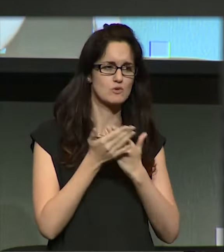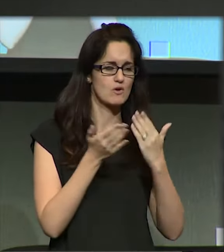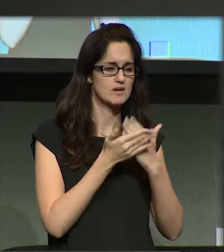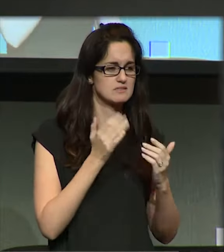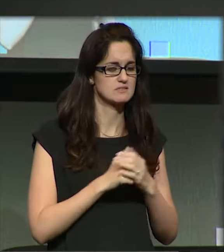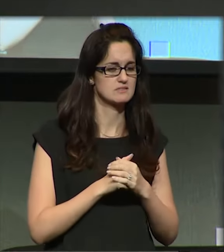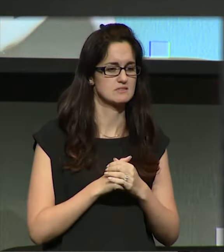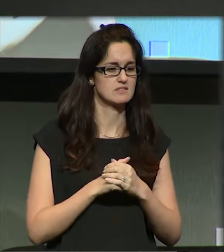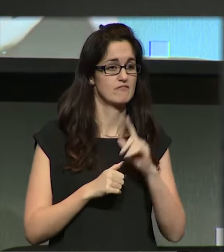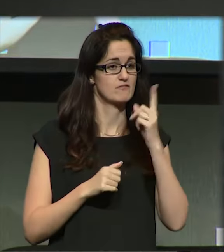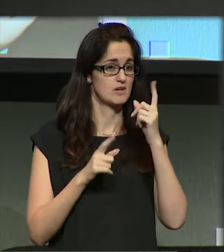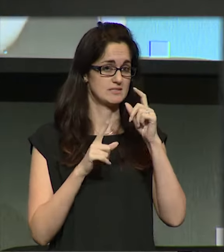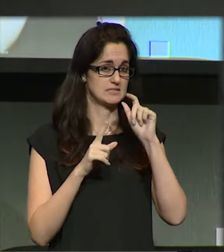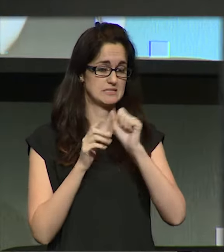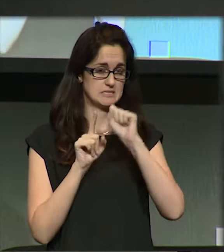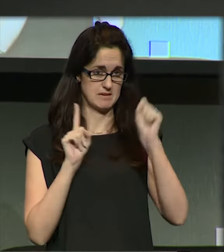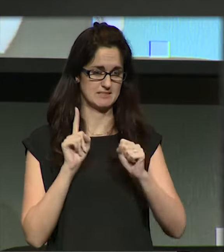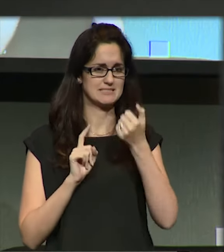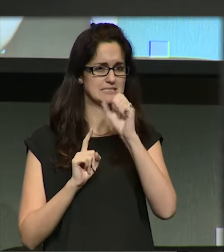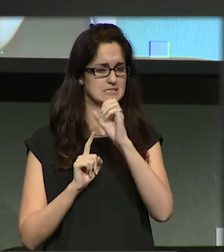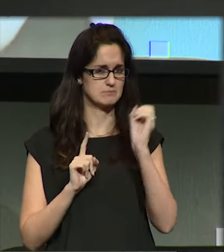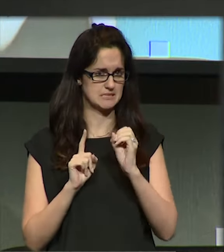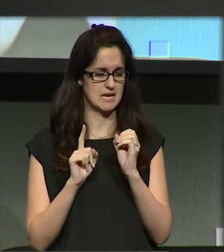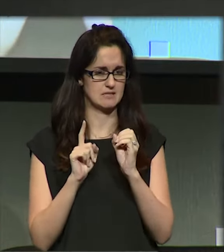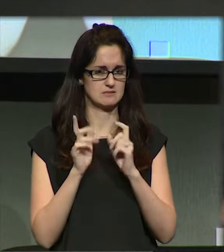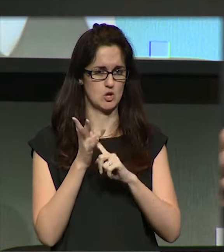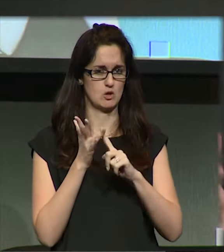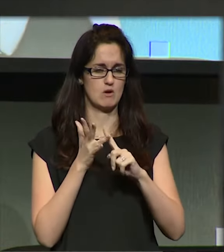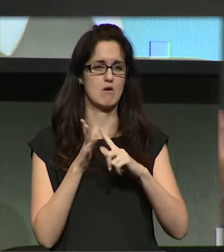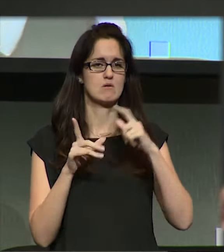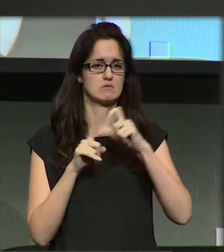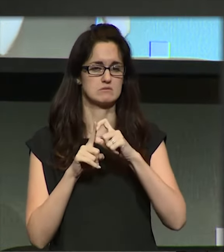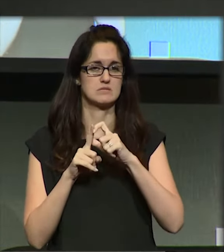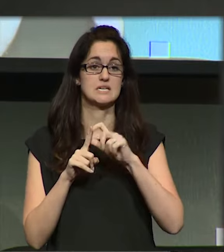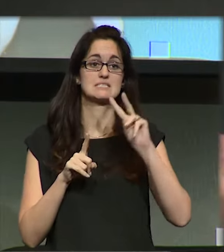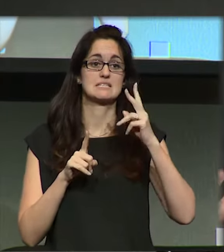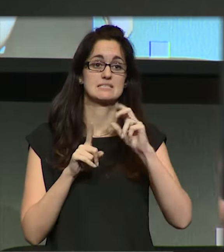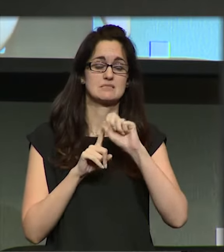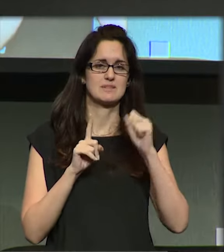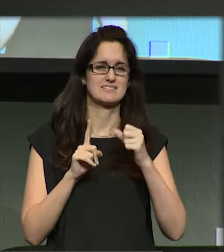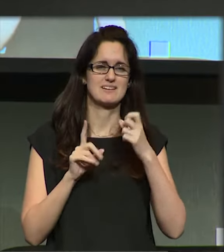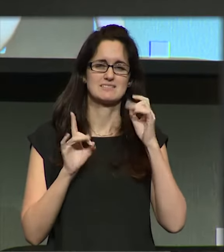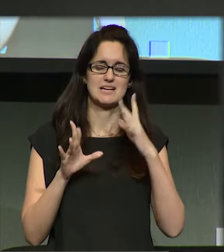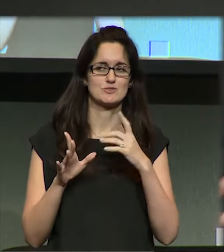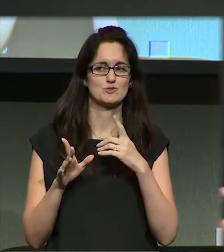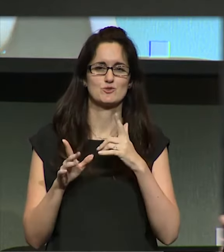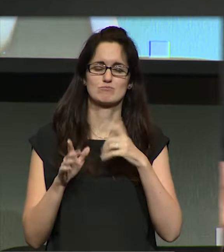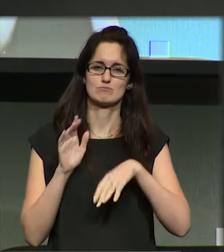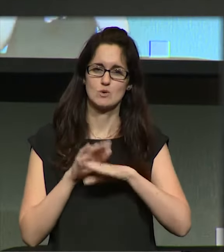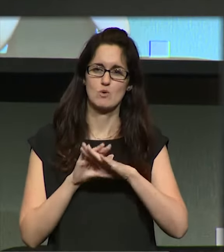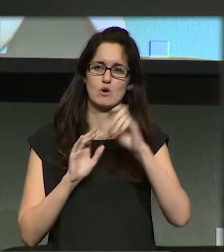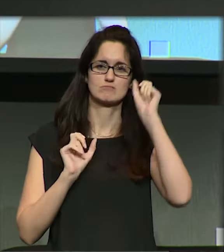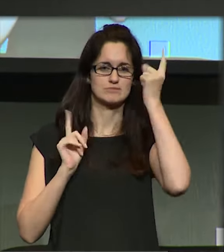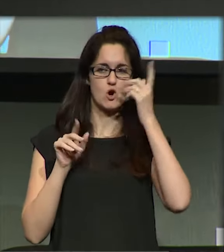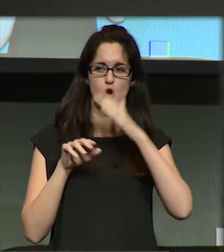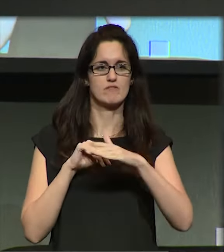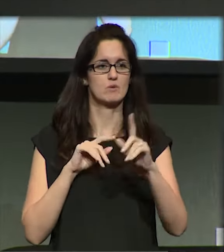in second semester. And I started to catch on to this sort of toxic stench of